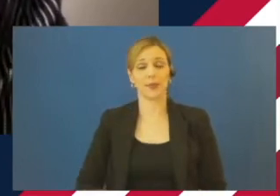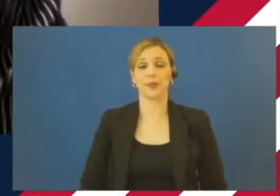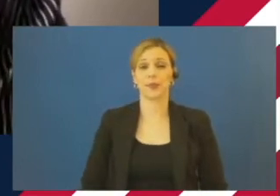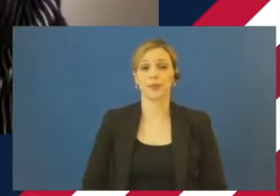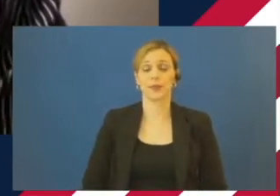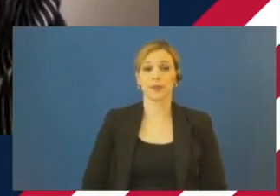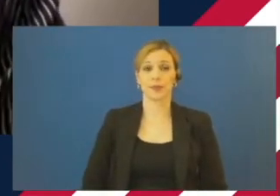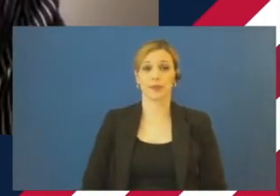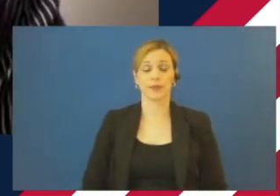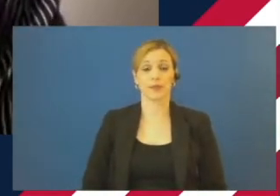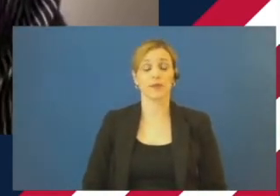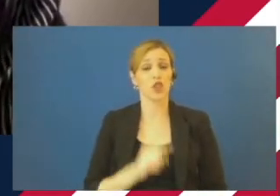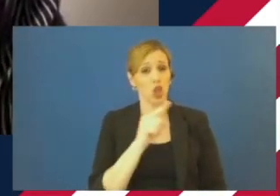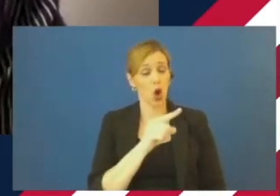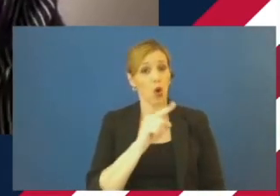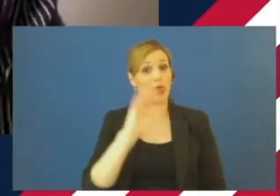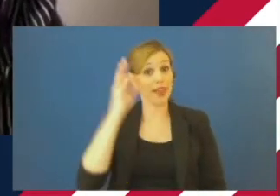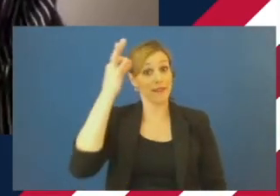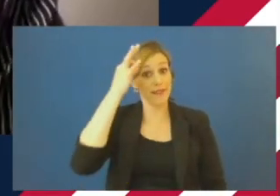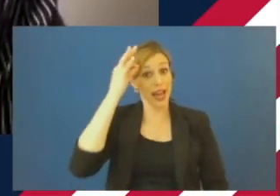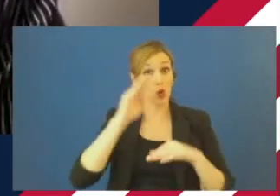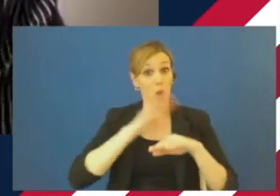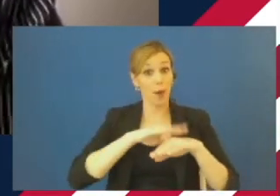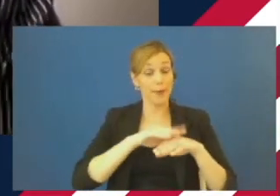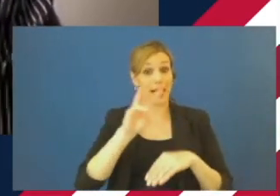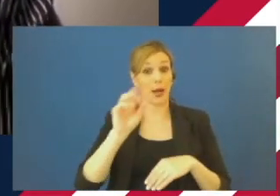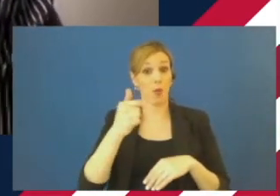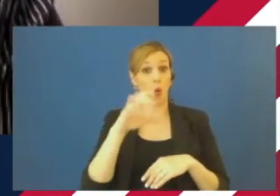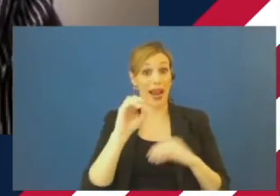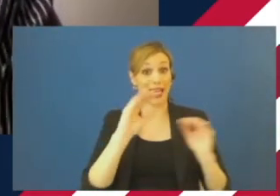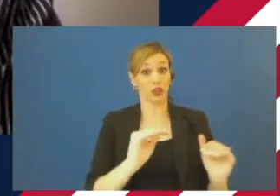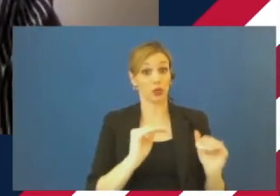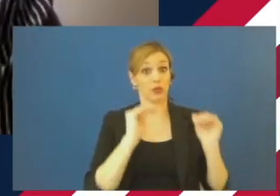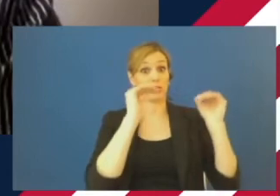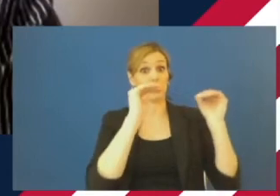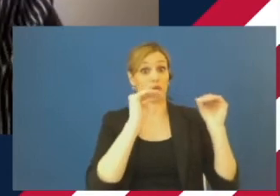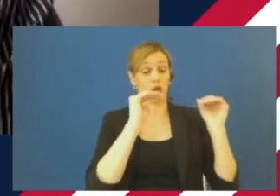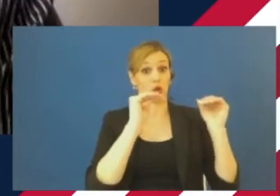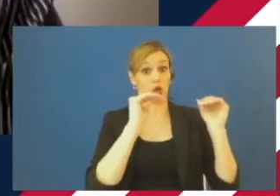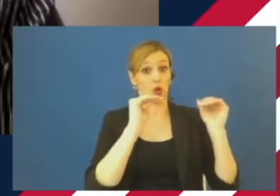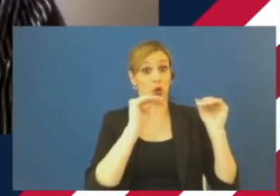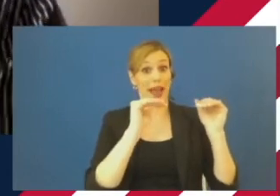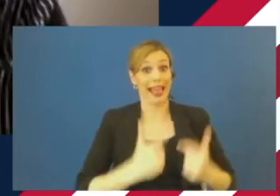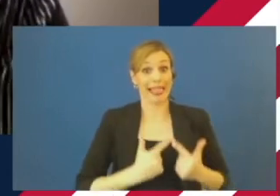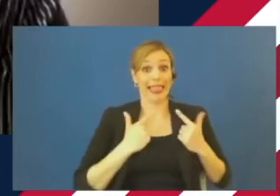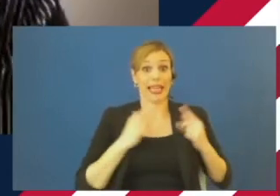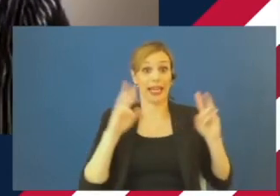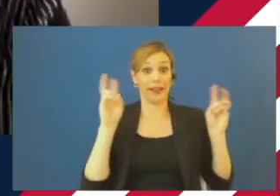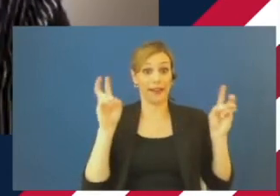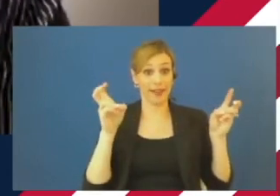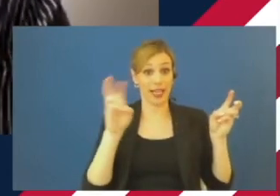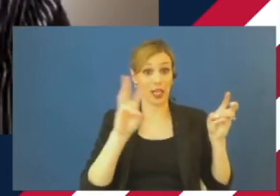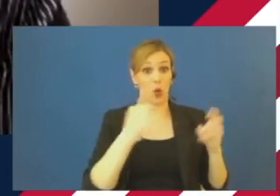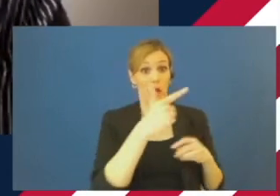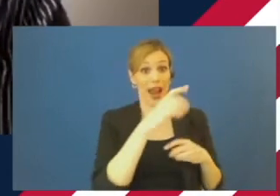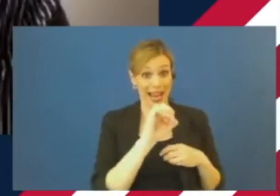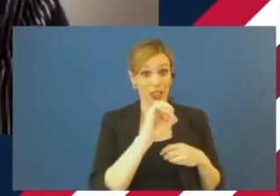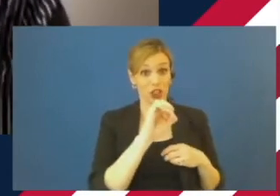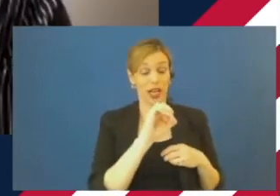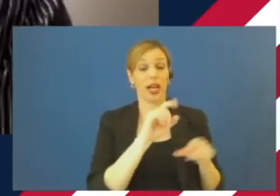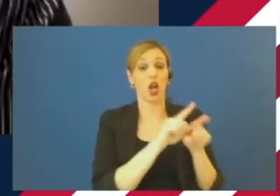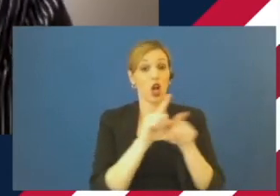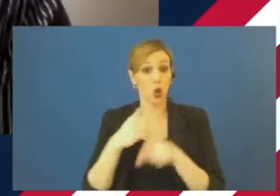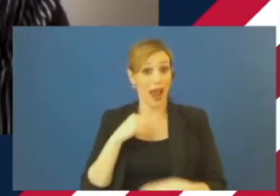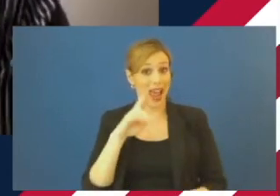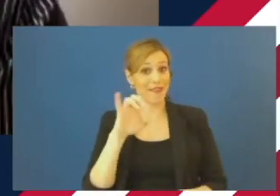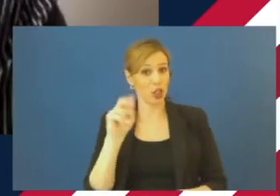federal minimum wage to a living wage and strengthening collective bargaining in America, what policies or programs do you